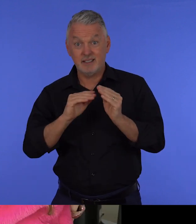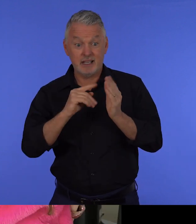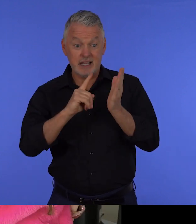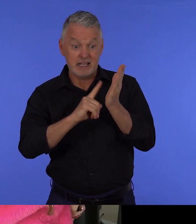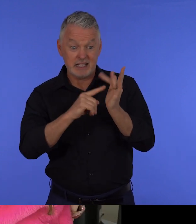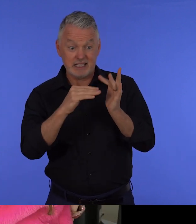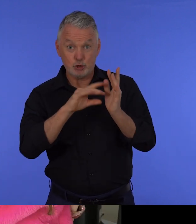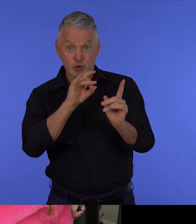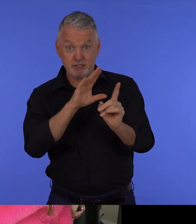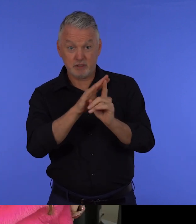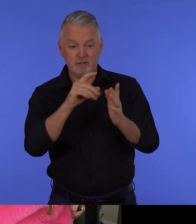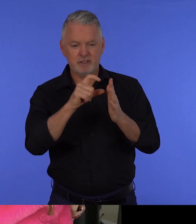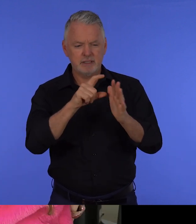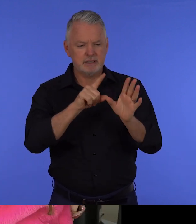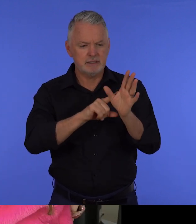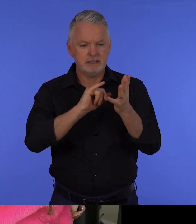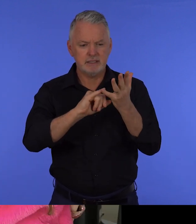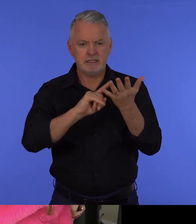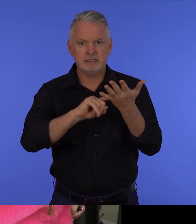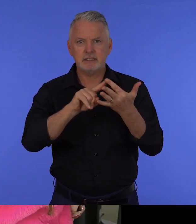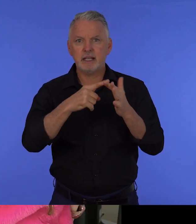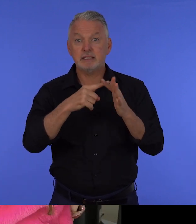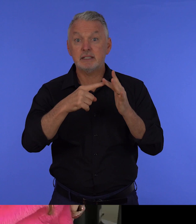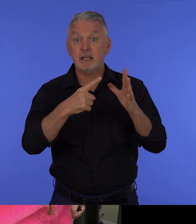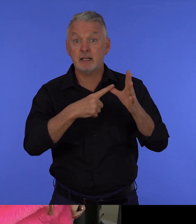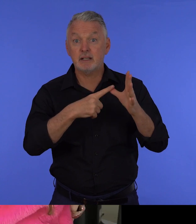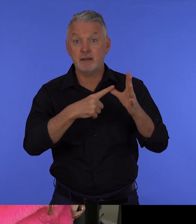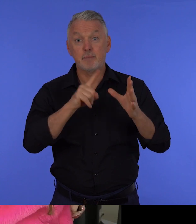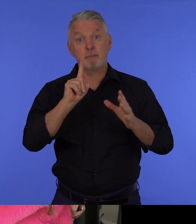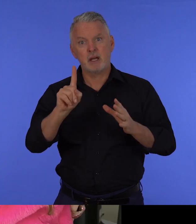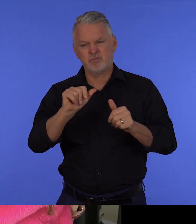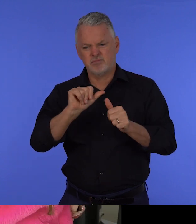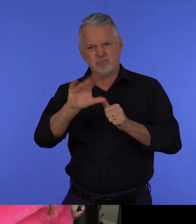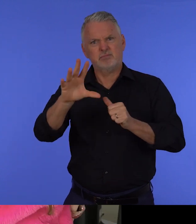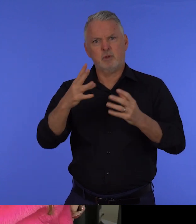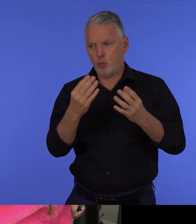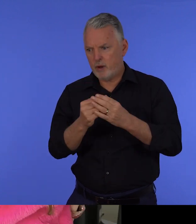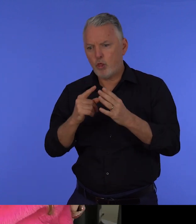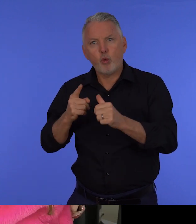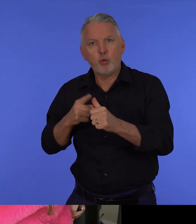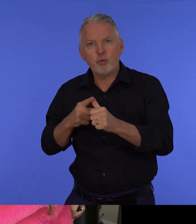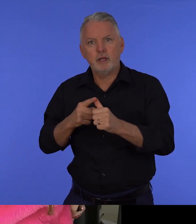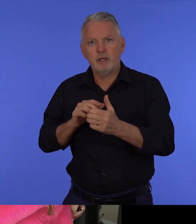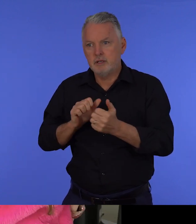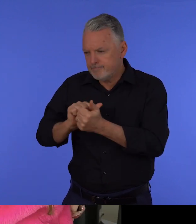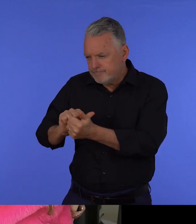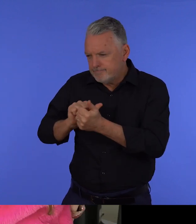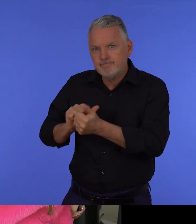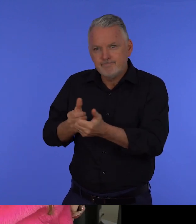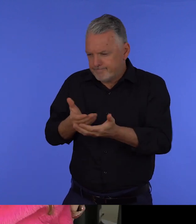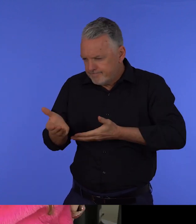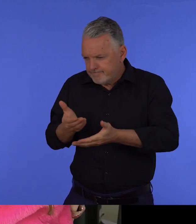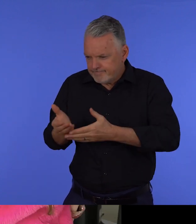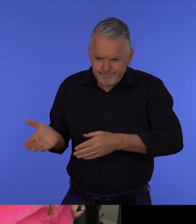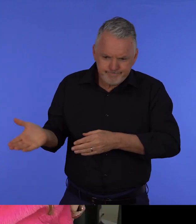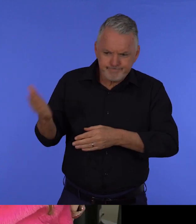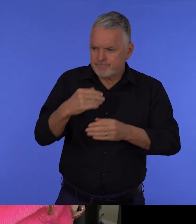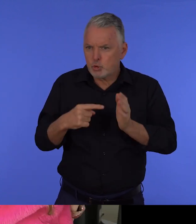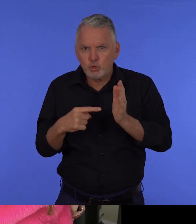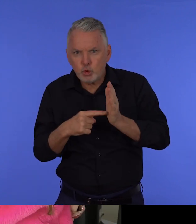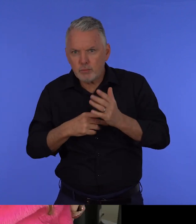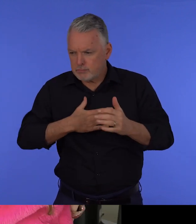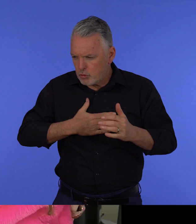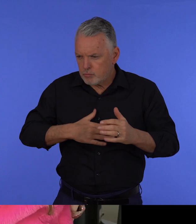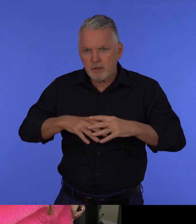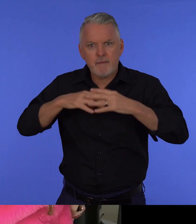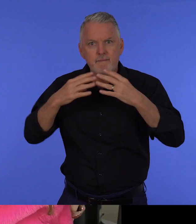teacher. And Liz herself has dyslexia, but she is phenomenal with Aubrey. She's there every week